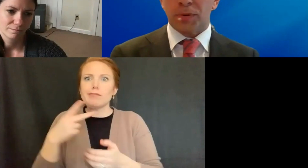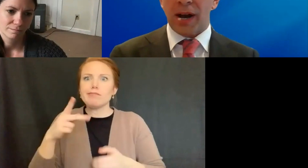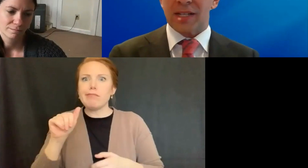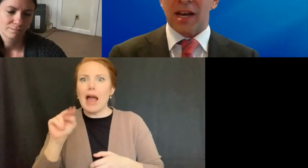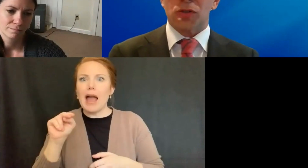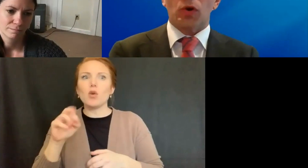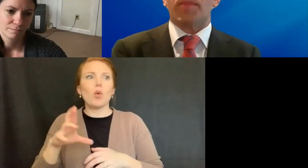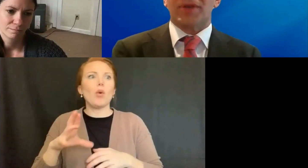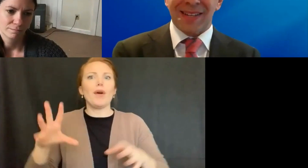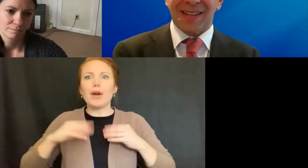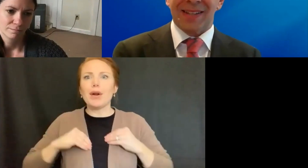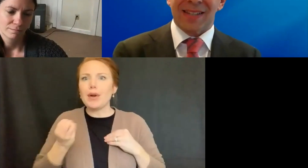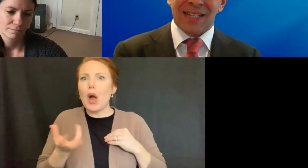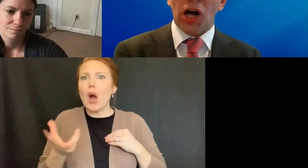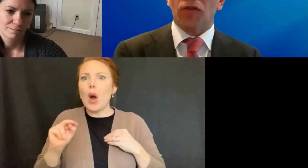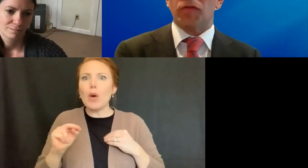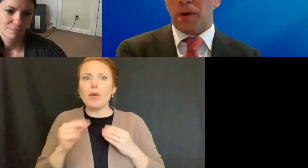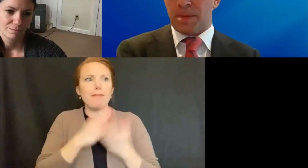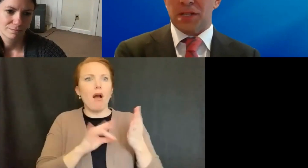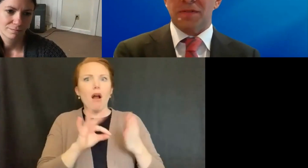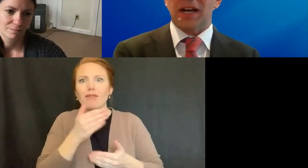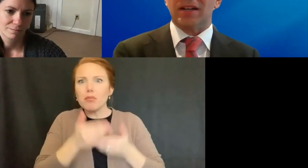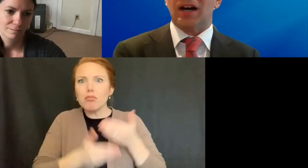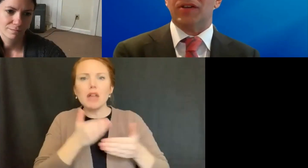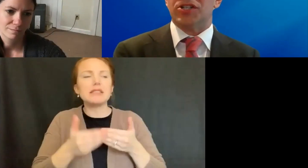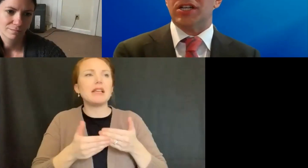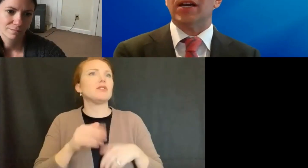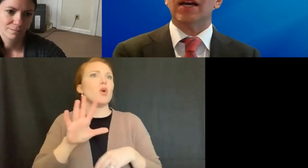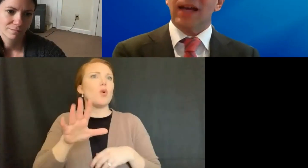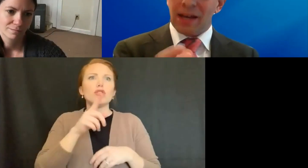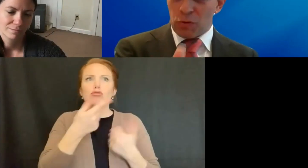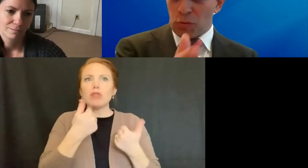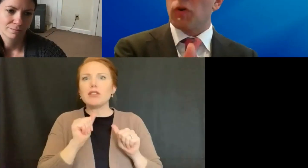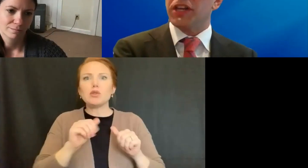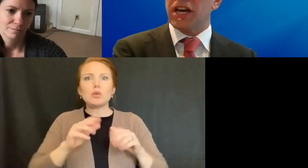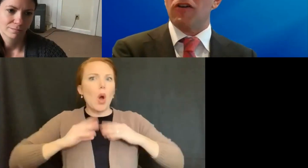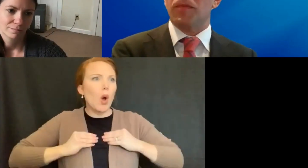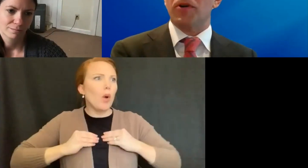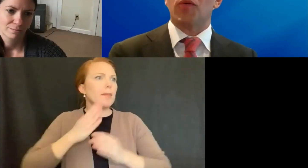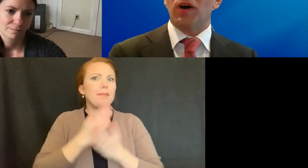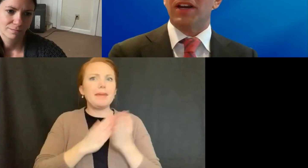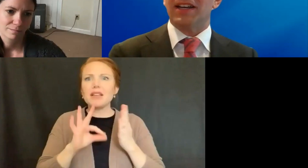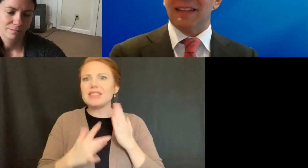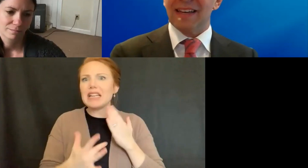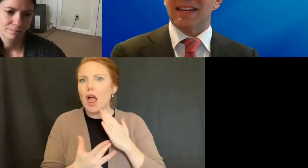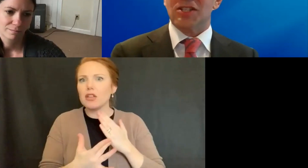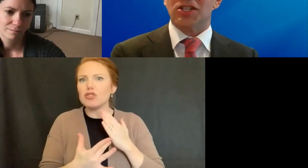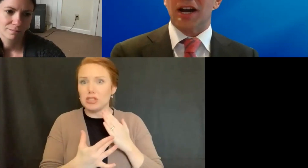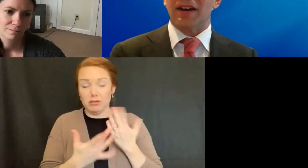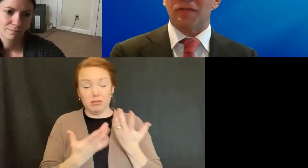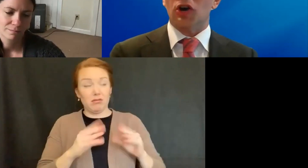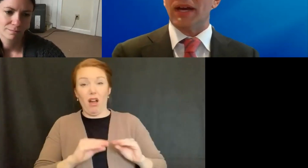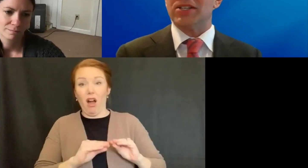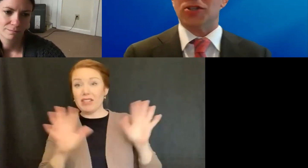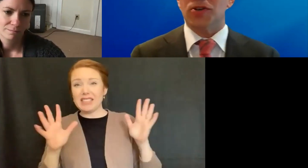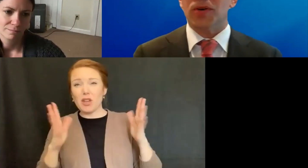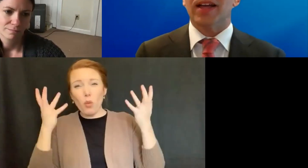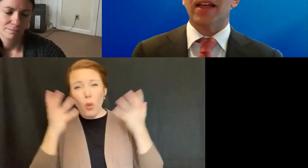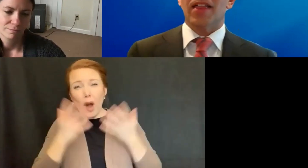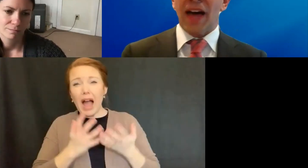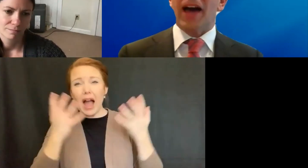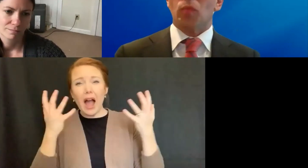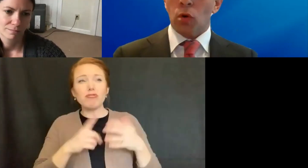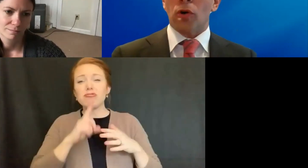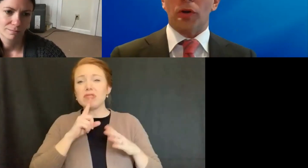a part of the process or a process itself or a piece of technology. We're really hearing from her what it is to kind of go